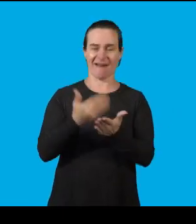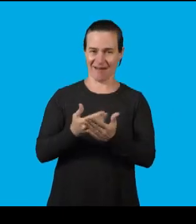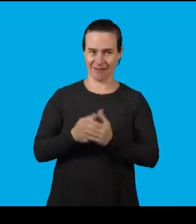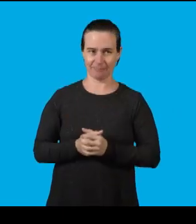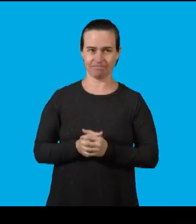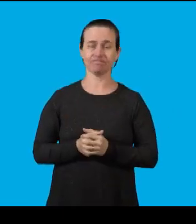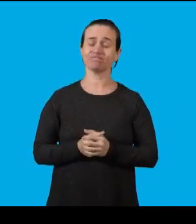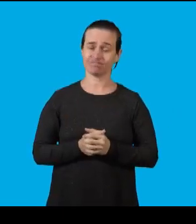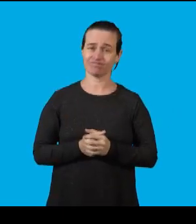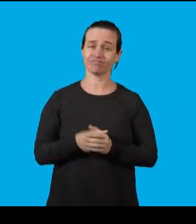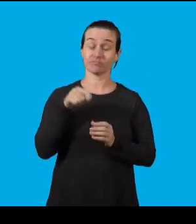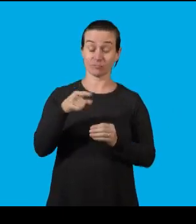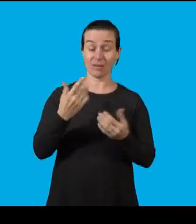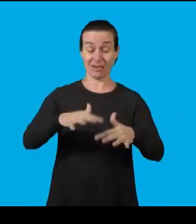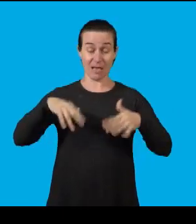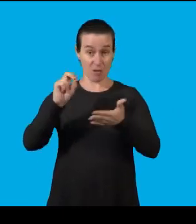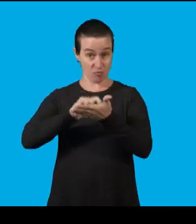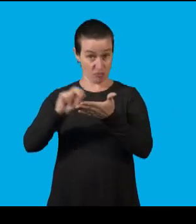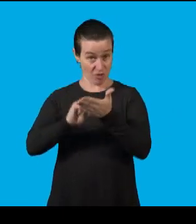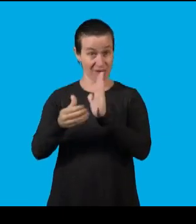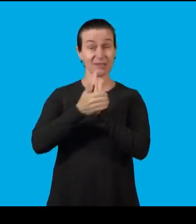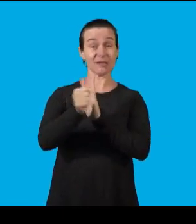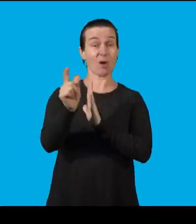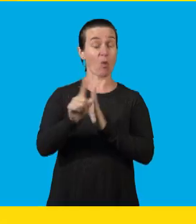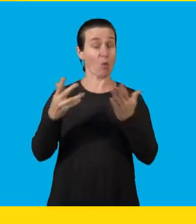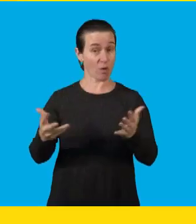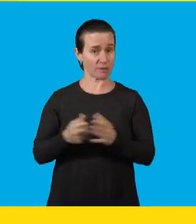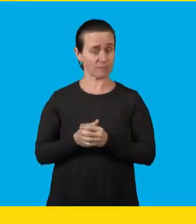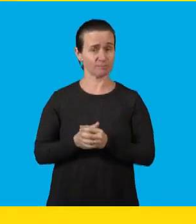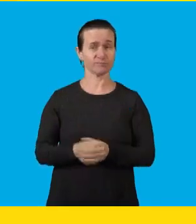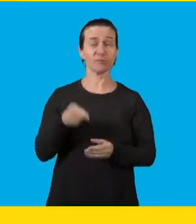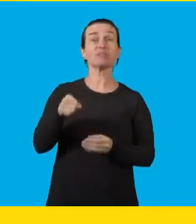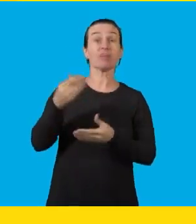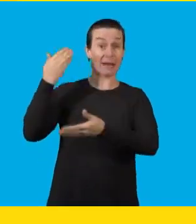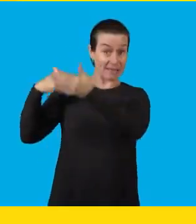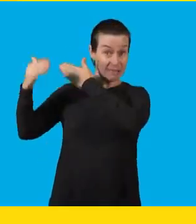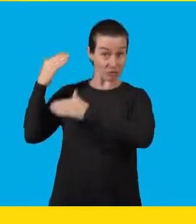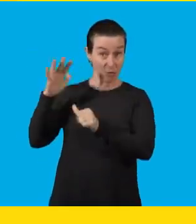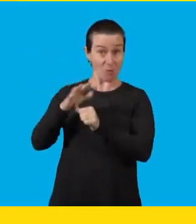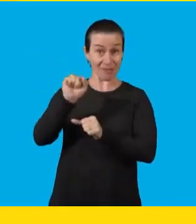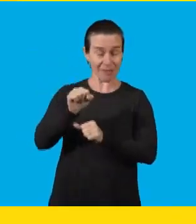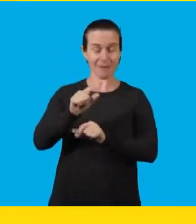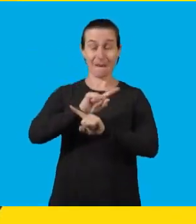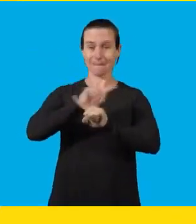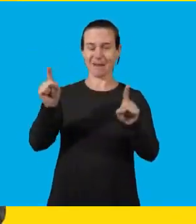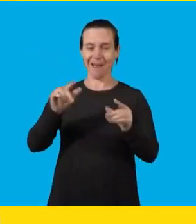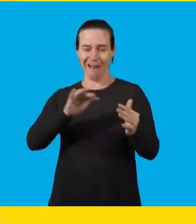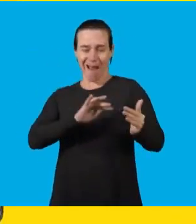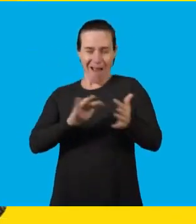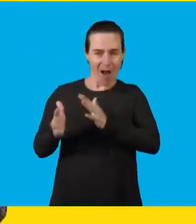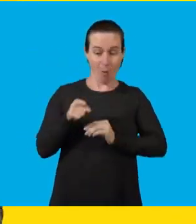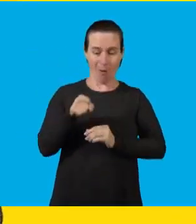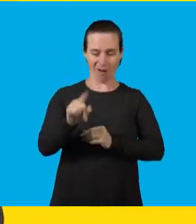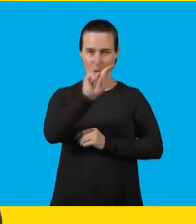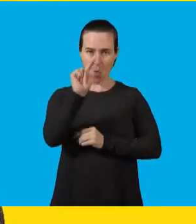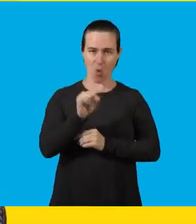terms of exam writing competences, because remember, this is not just about history, but it's also about